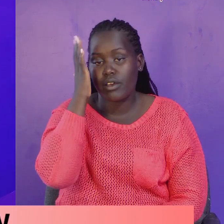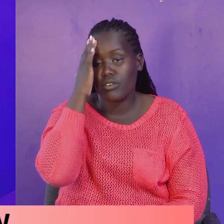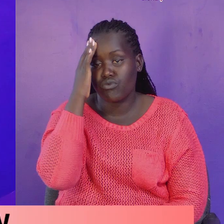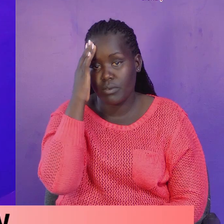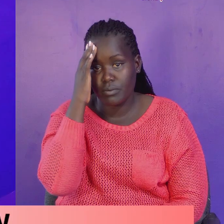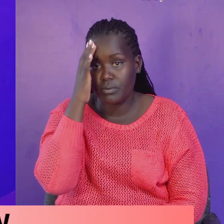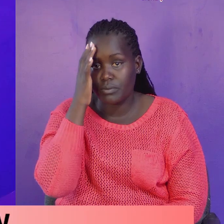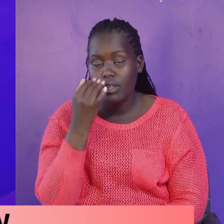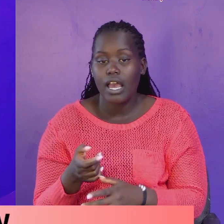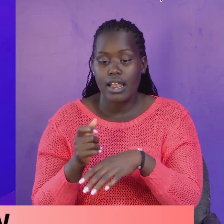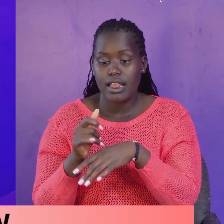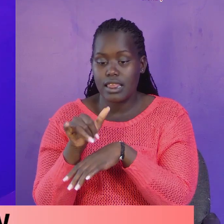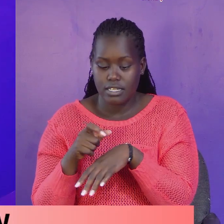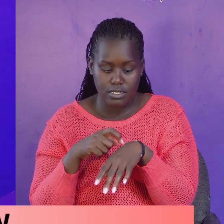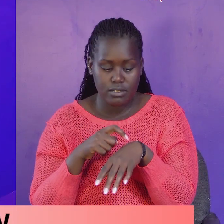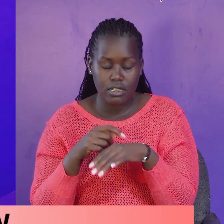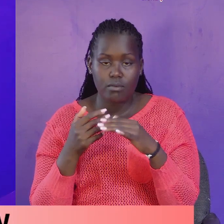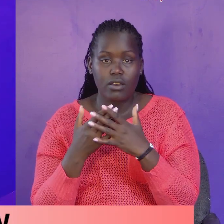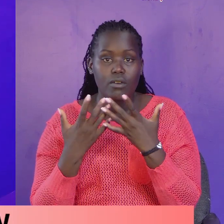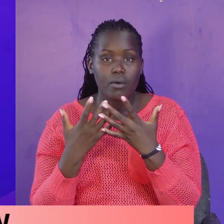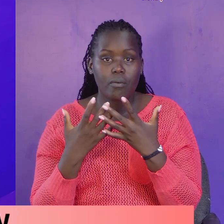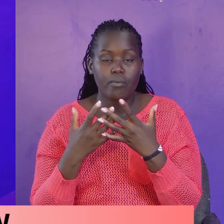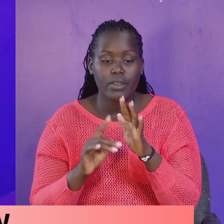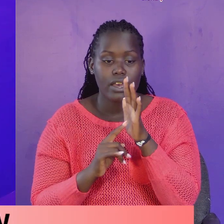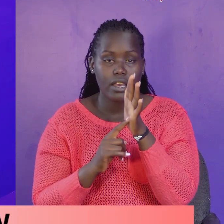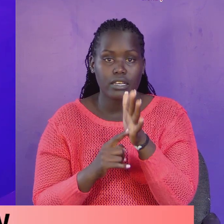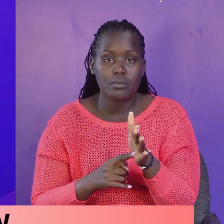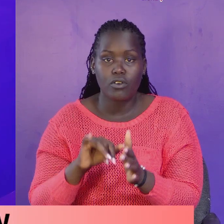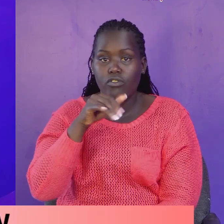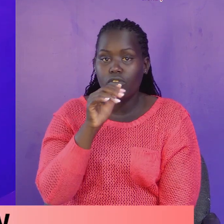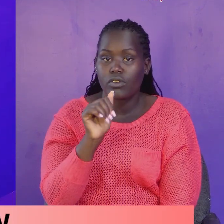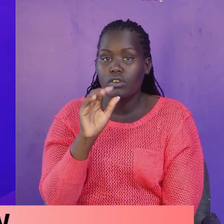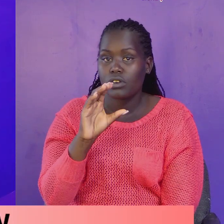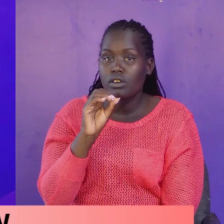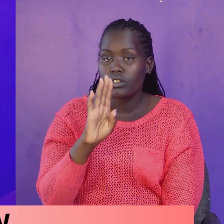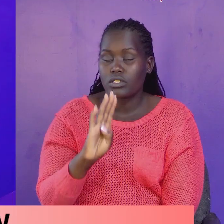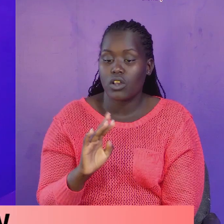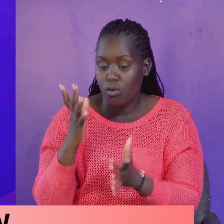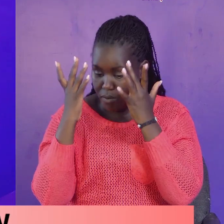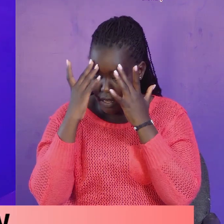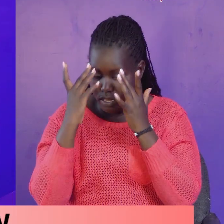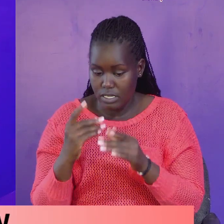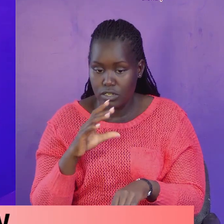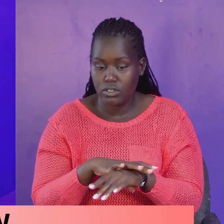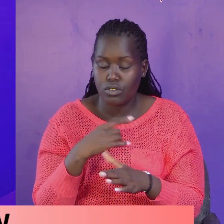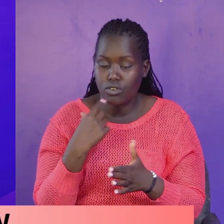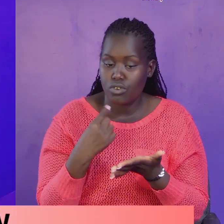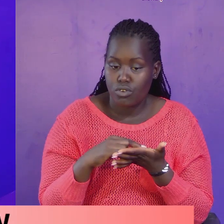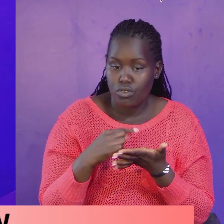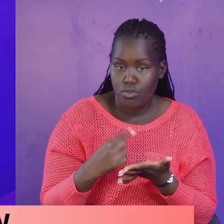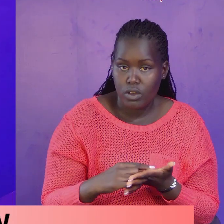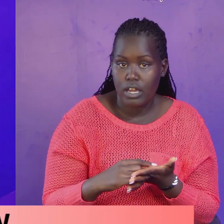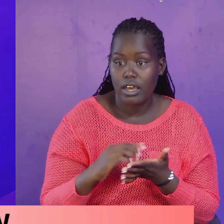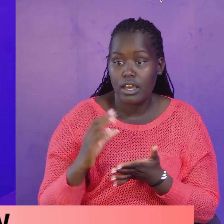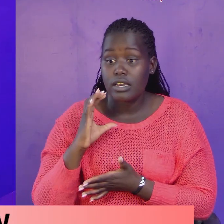And during that time is when the likes of Jacob Kiplimo decided to take Uganda